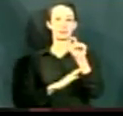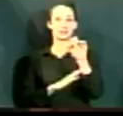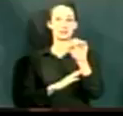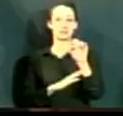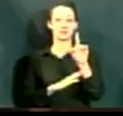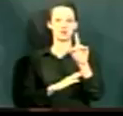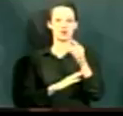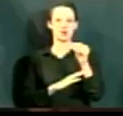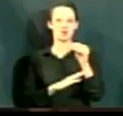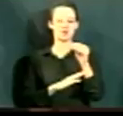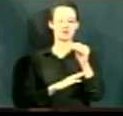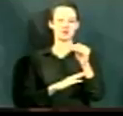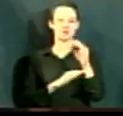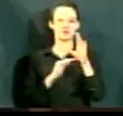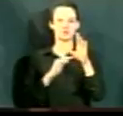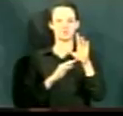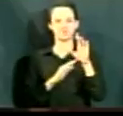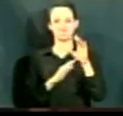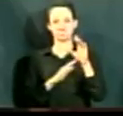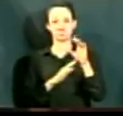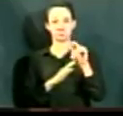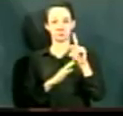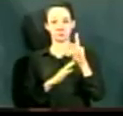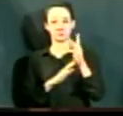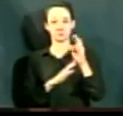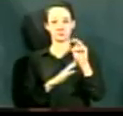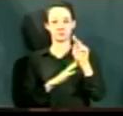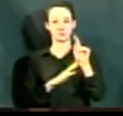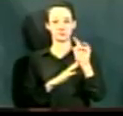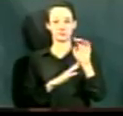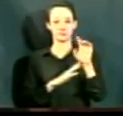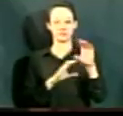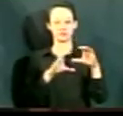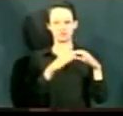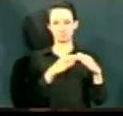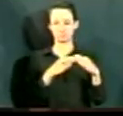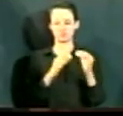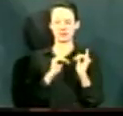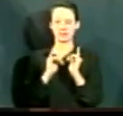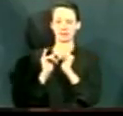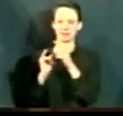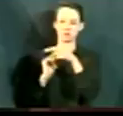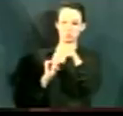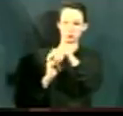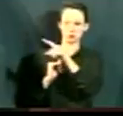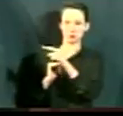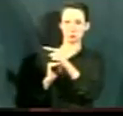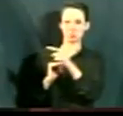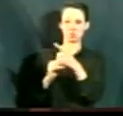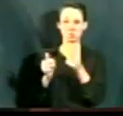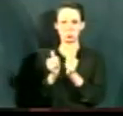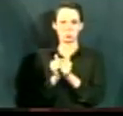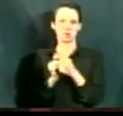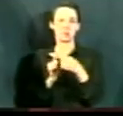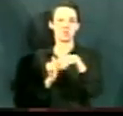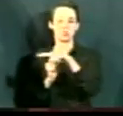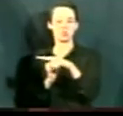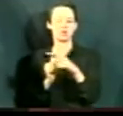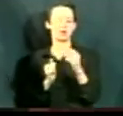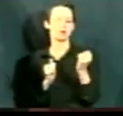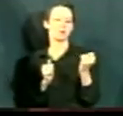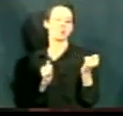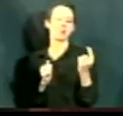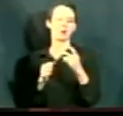cuts. So like you and with you, we all work hard to let our children know that human